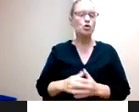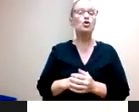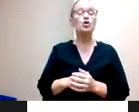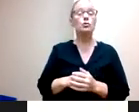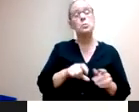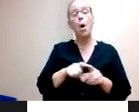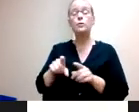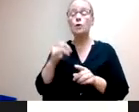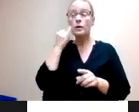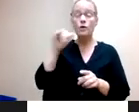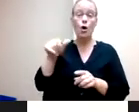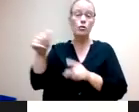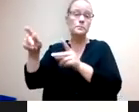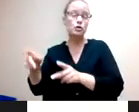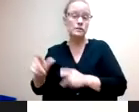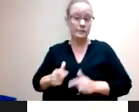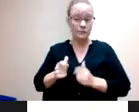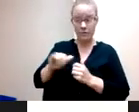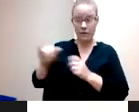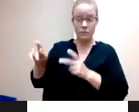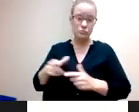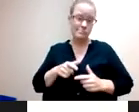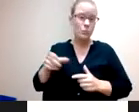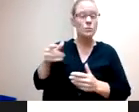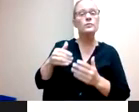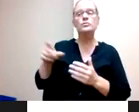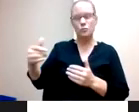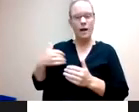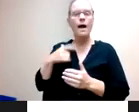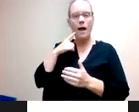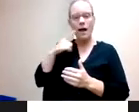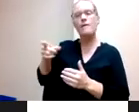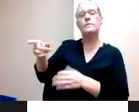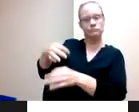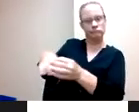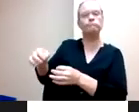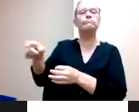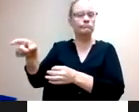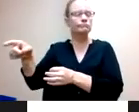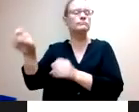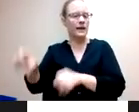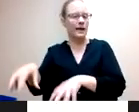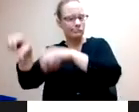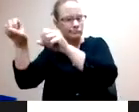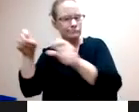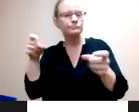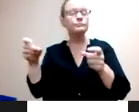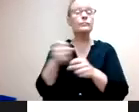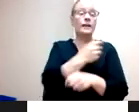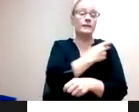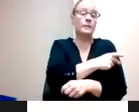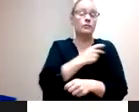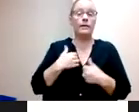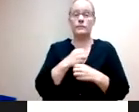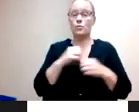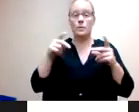have a hot in the hierarchy to be able to serve as the surrogate decision maker when a patient has no one listed.